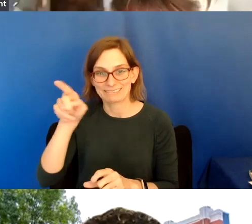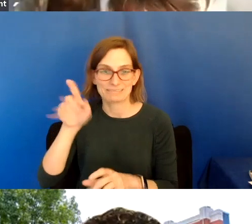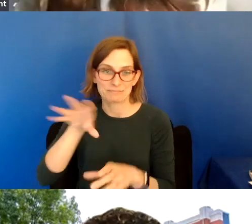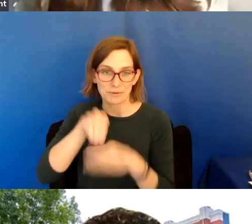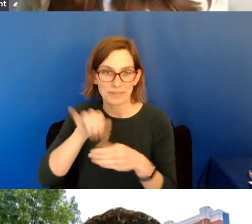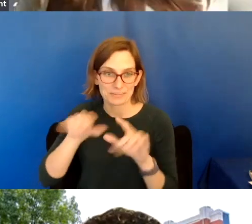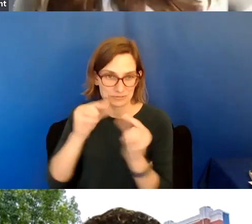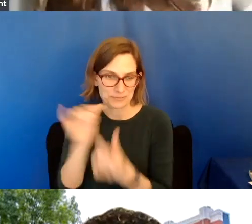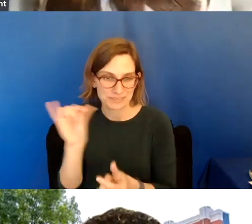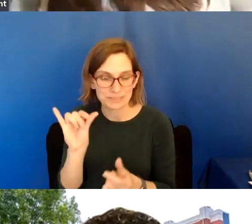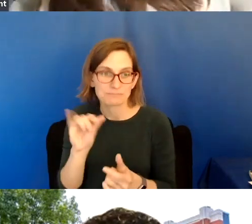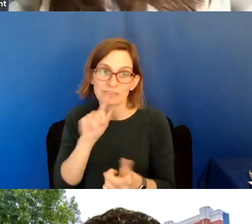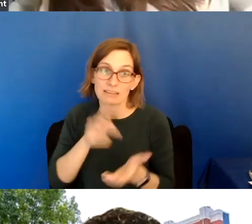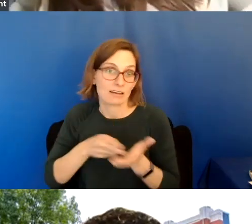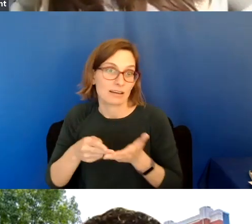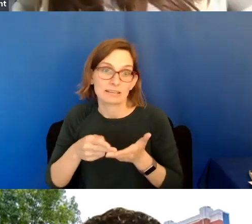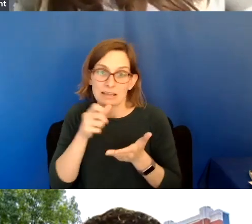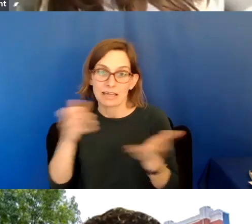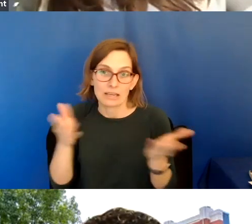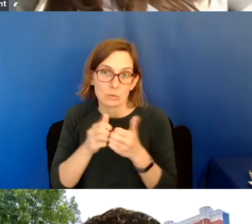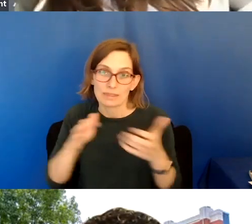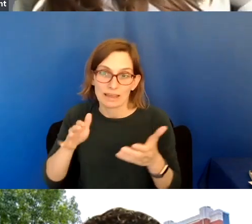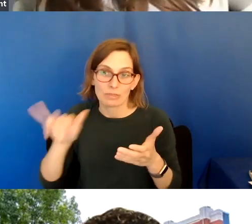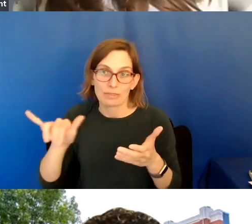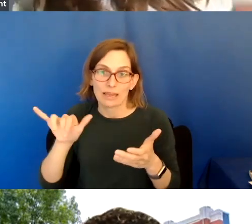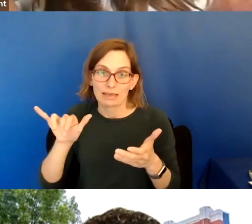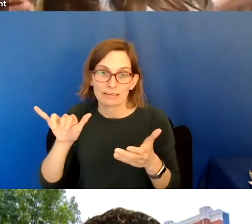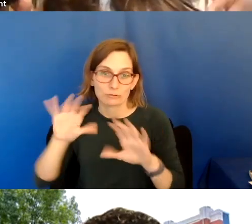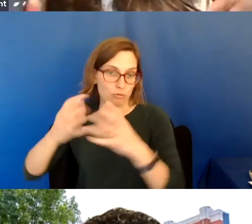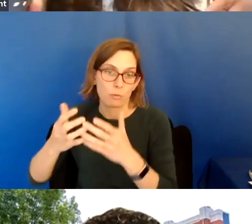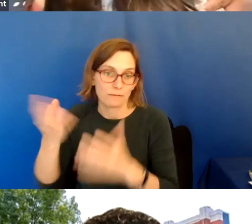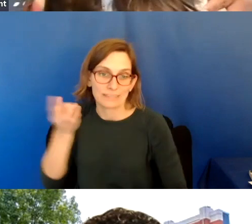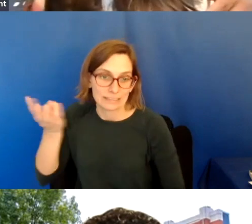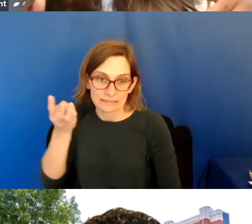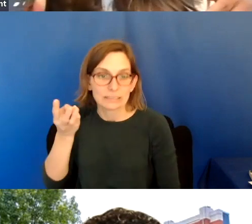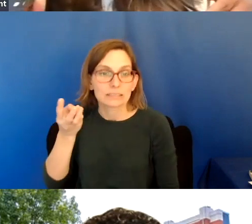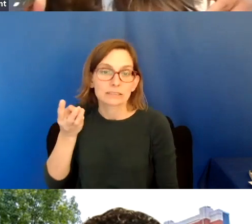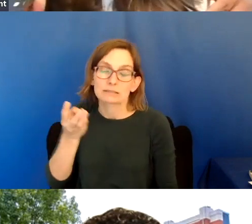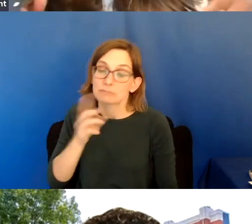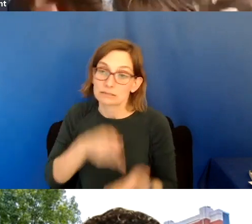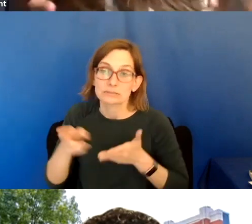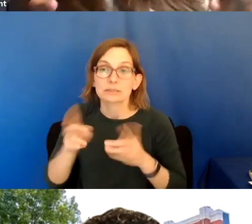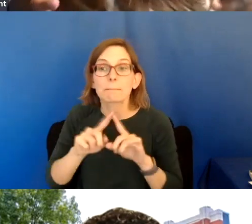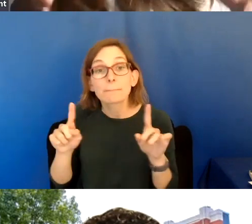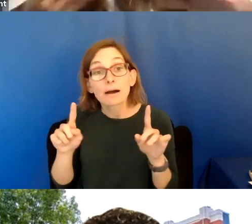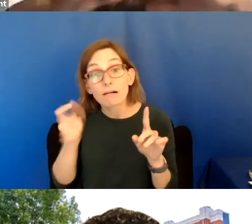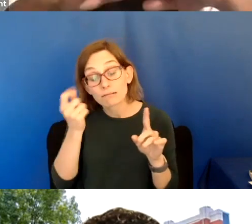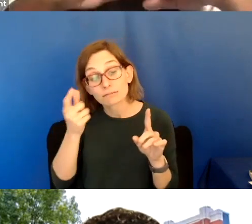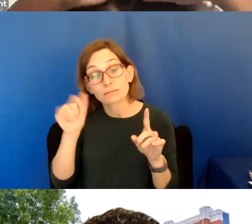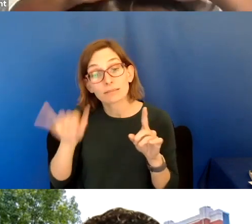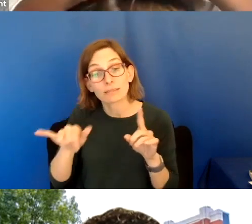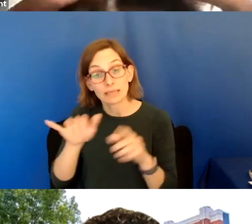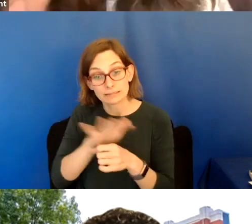not be here if without the Super Six, I'll be quite honest with you. However, and in that space, like, it